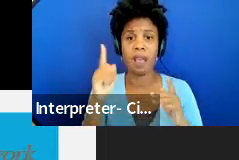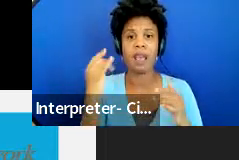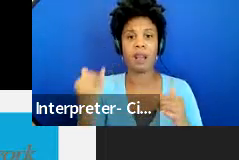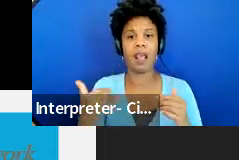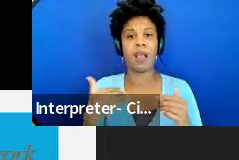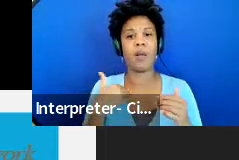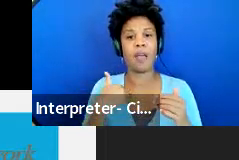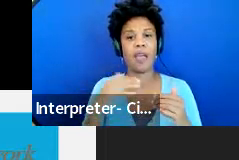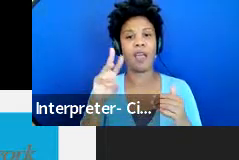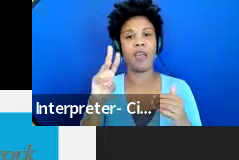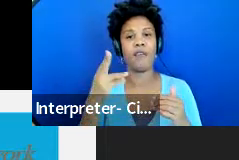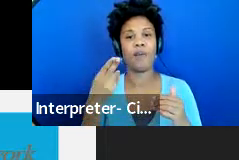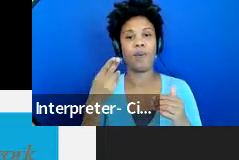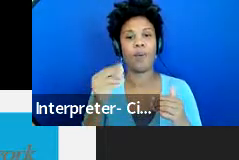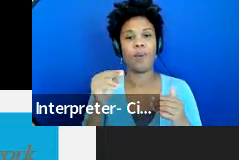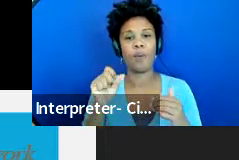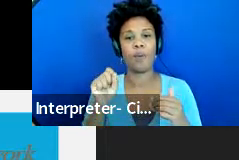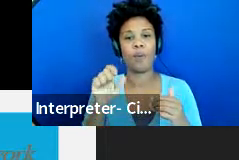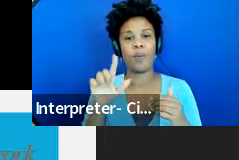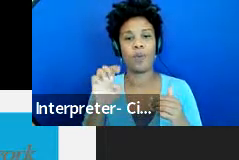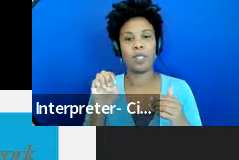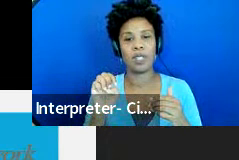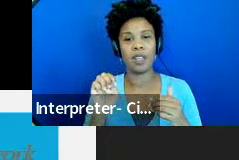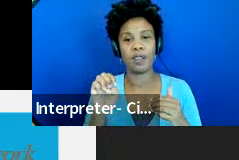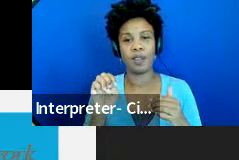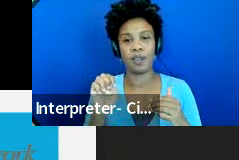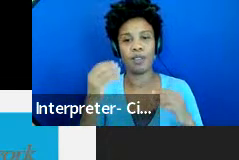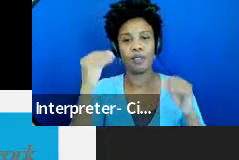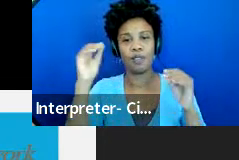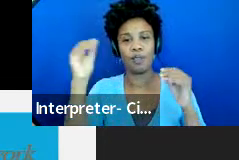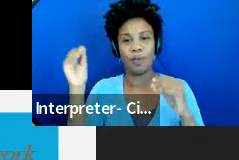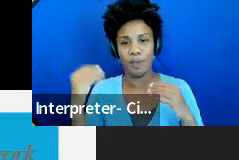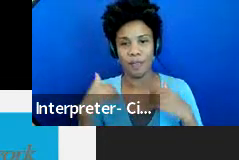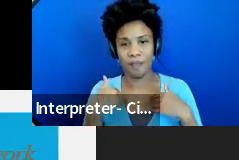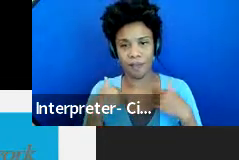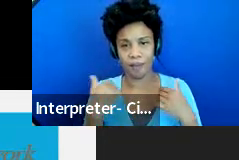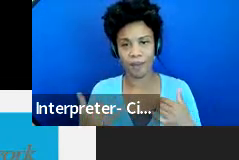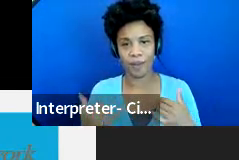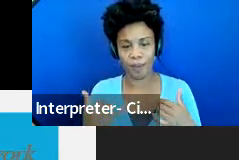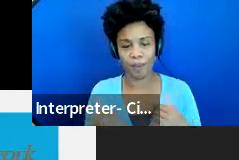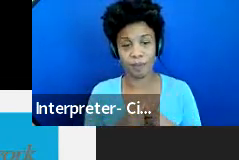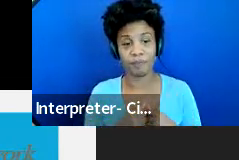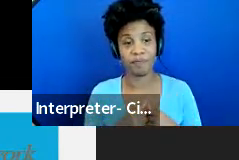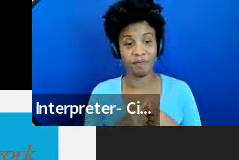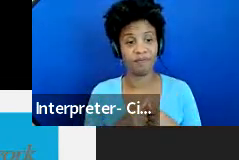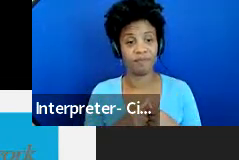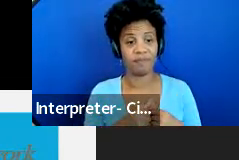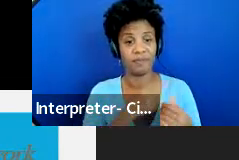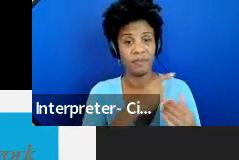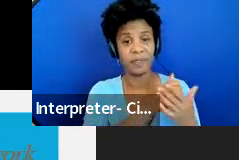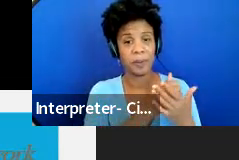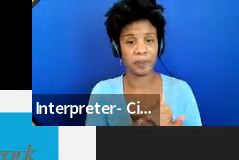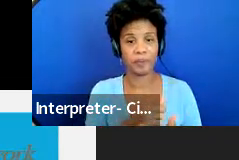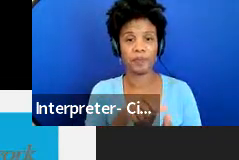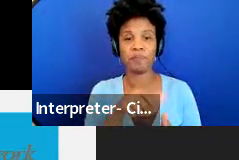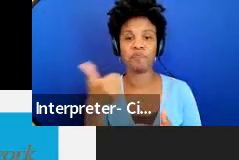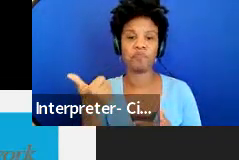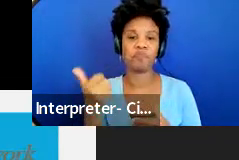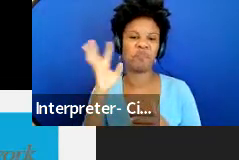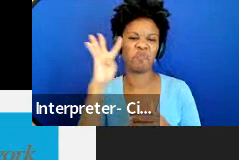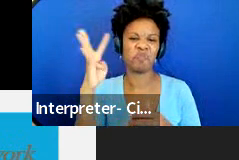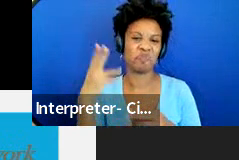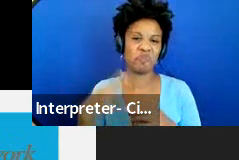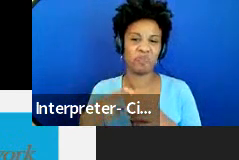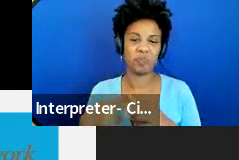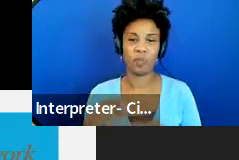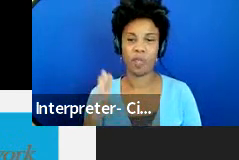to develop a business in which she's able to provide care for her child. Another, who will be called Barbara, says, "I don't have